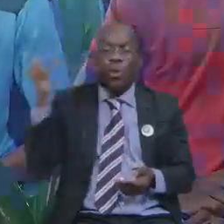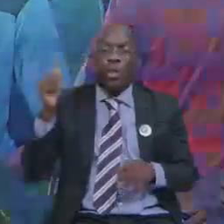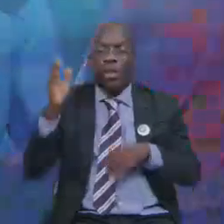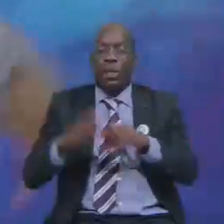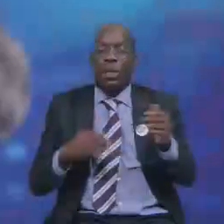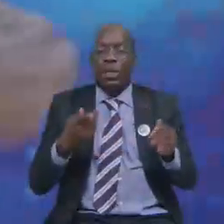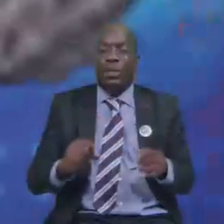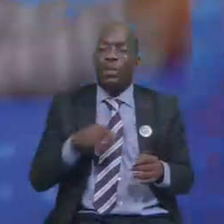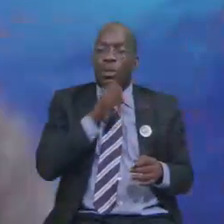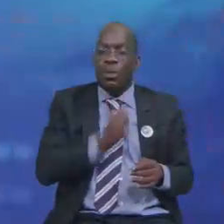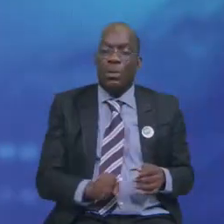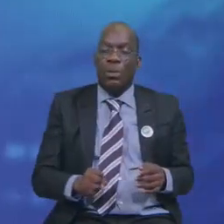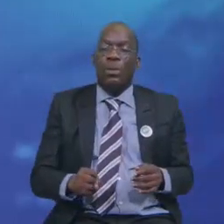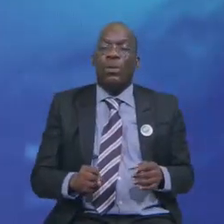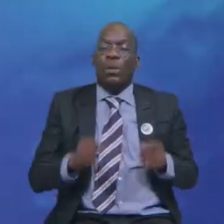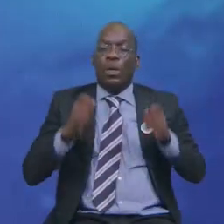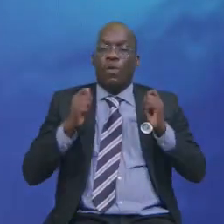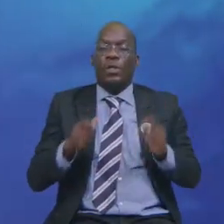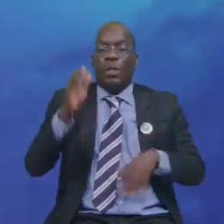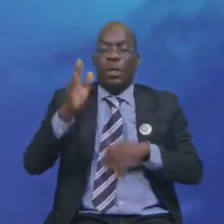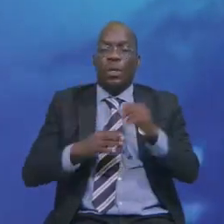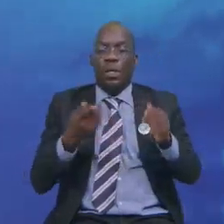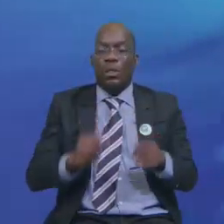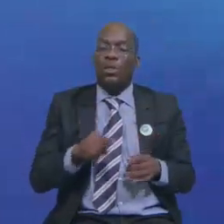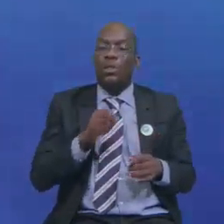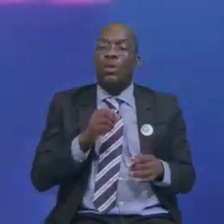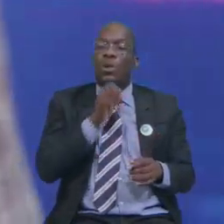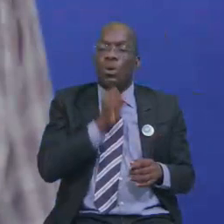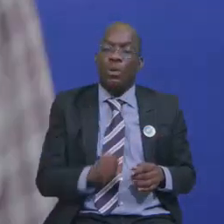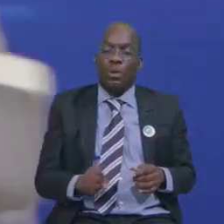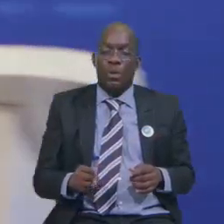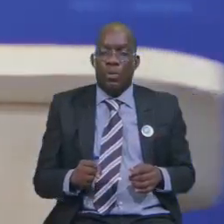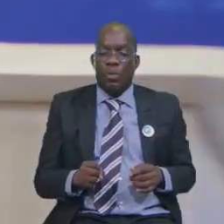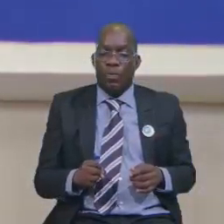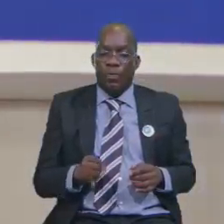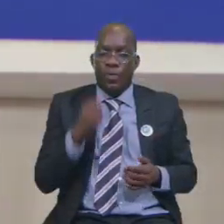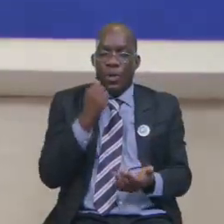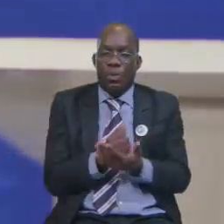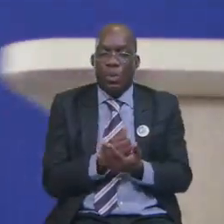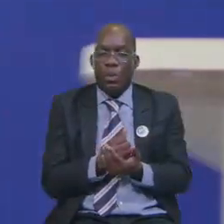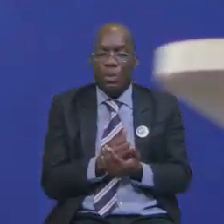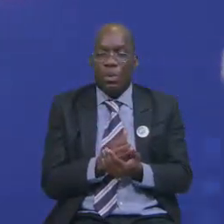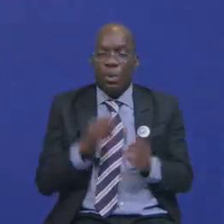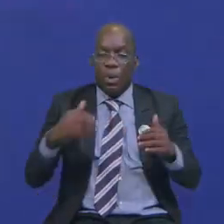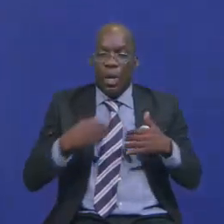old. Faster than the old. Have you seen the new,